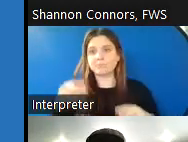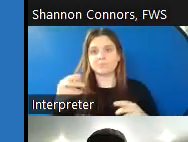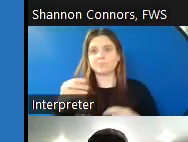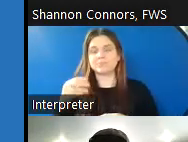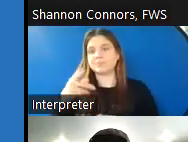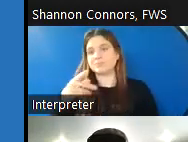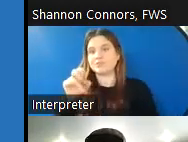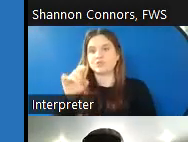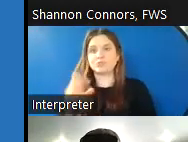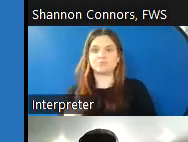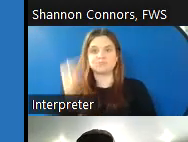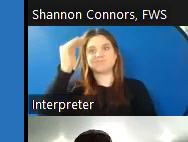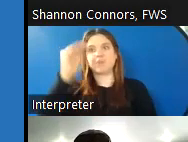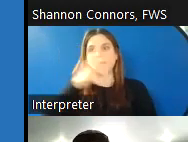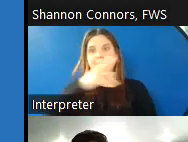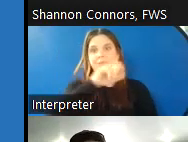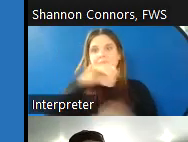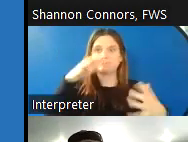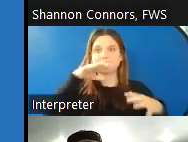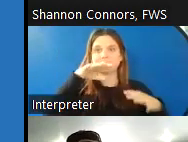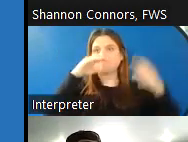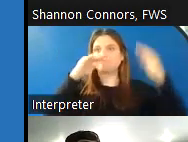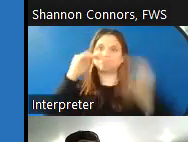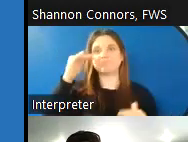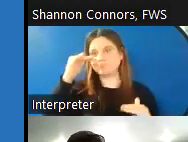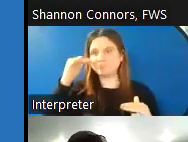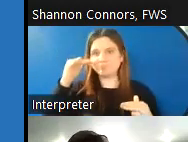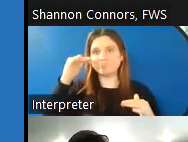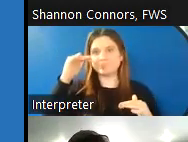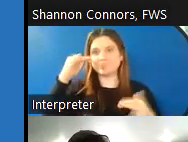done. But we'll get back to that.